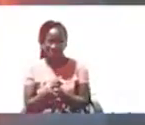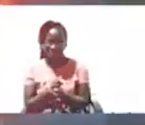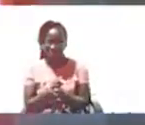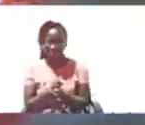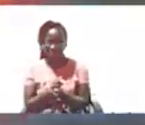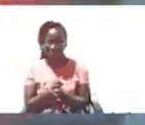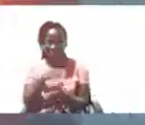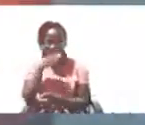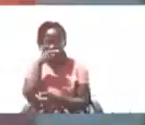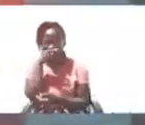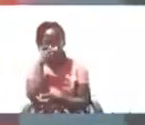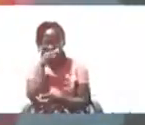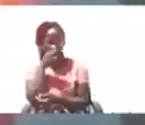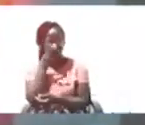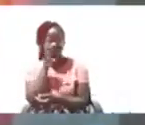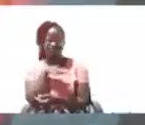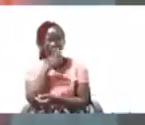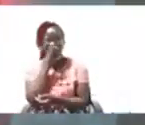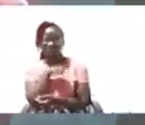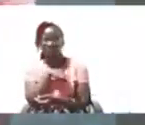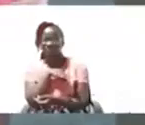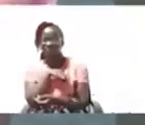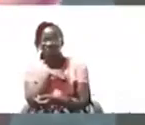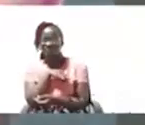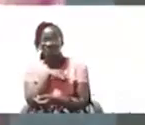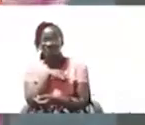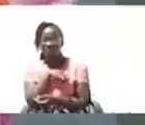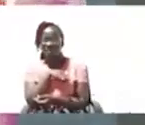Wabon. He was smelling.